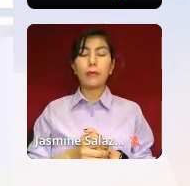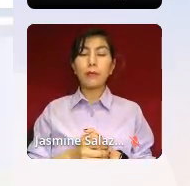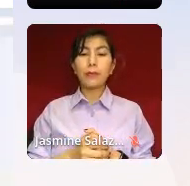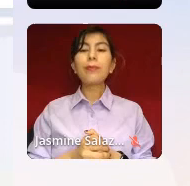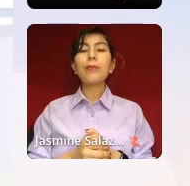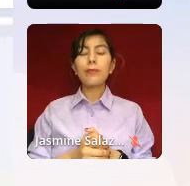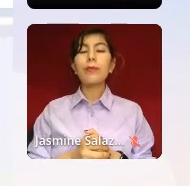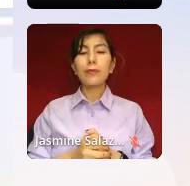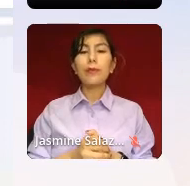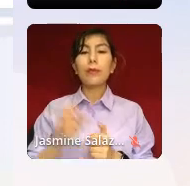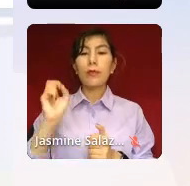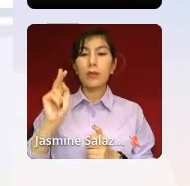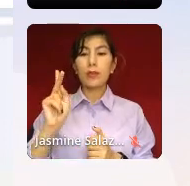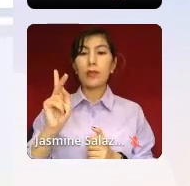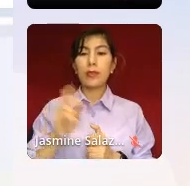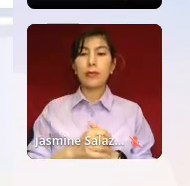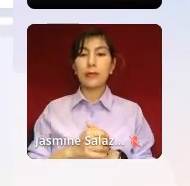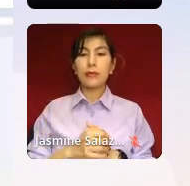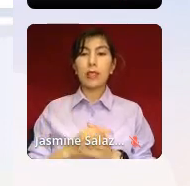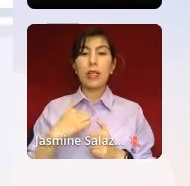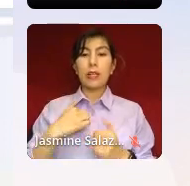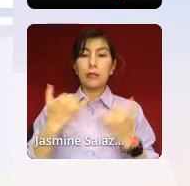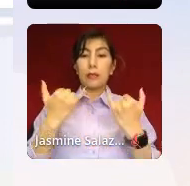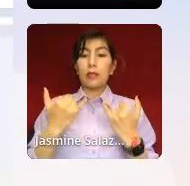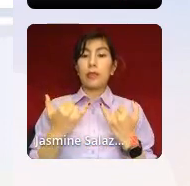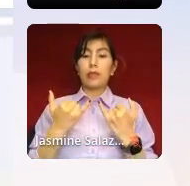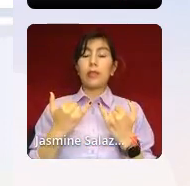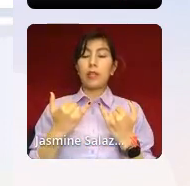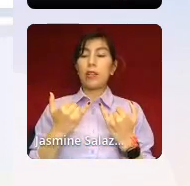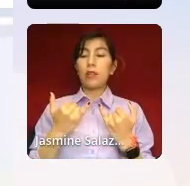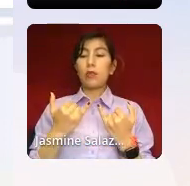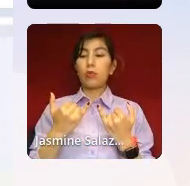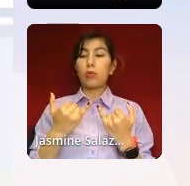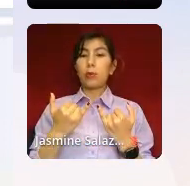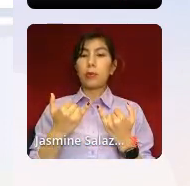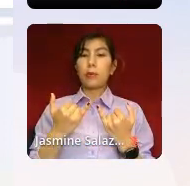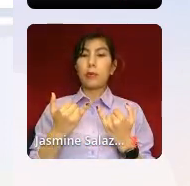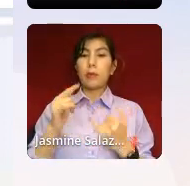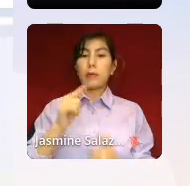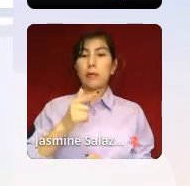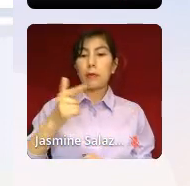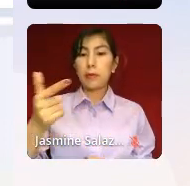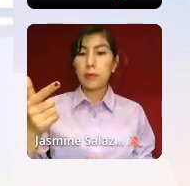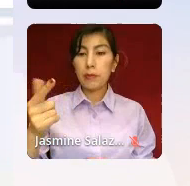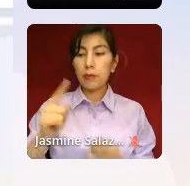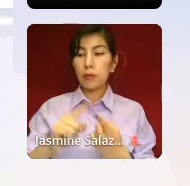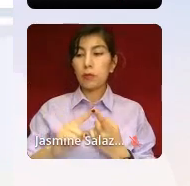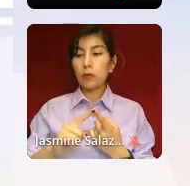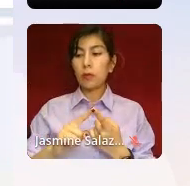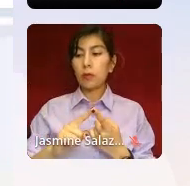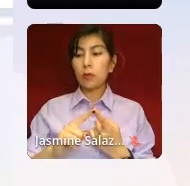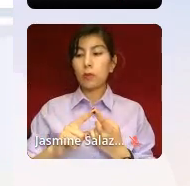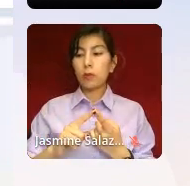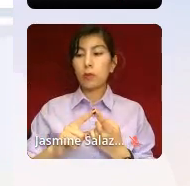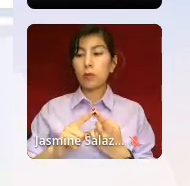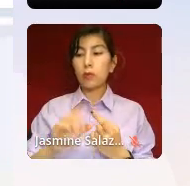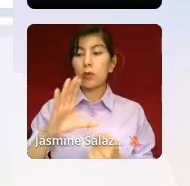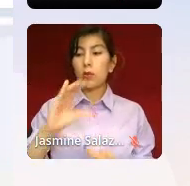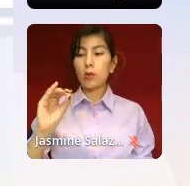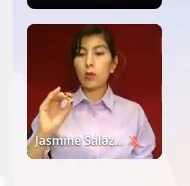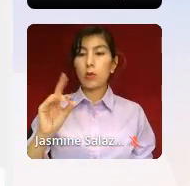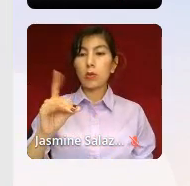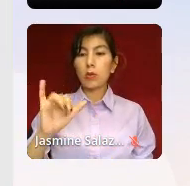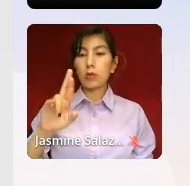Okay, I am now going to pass the mic over to the co-director of